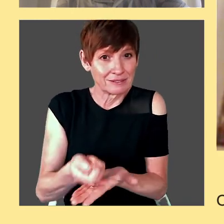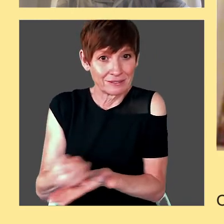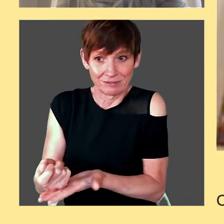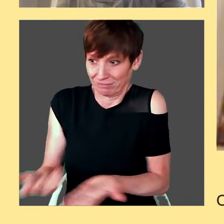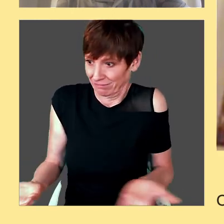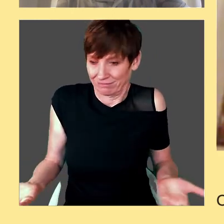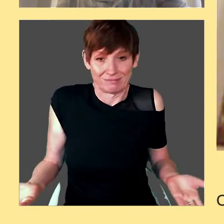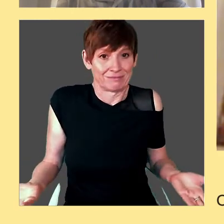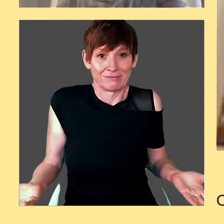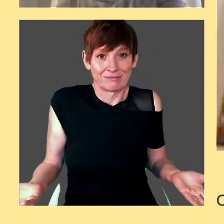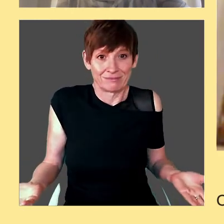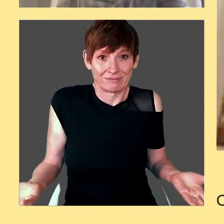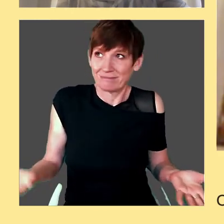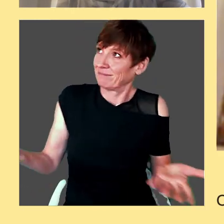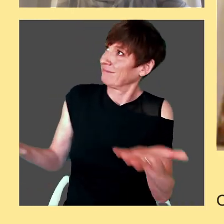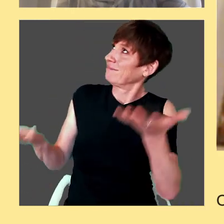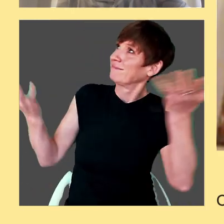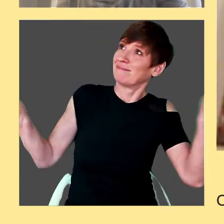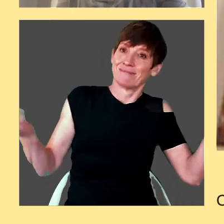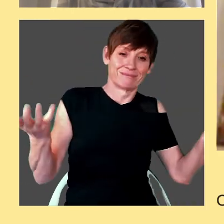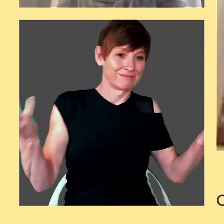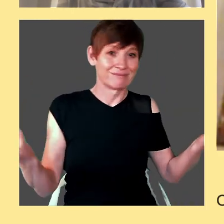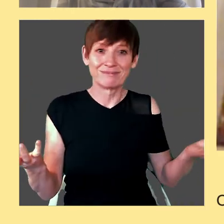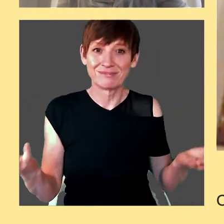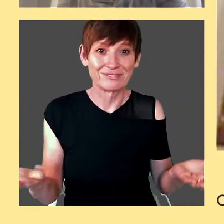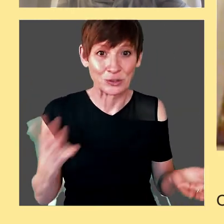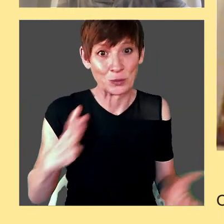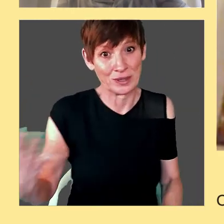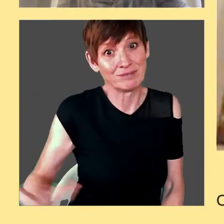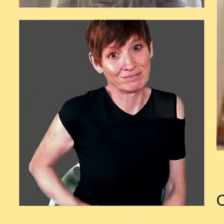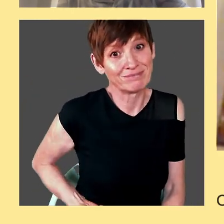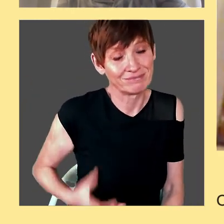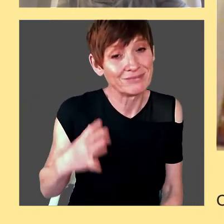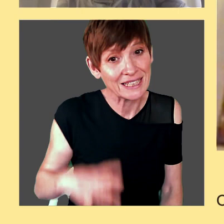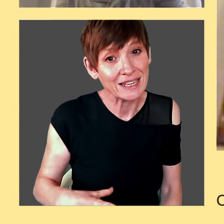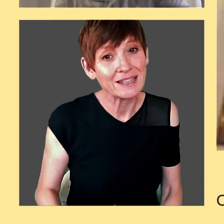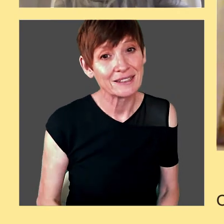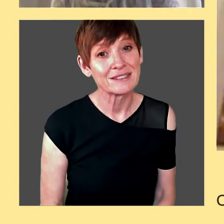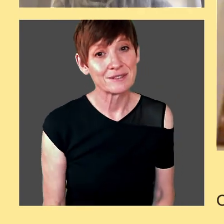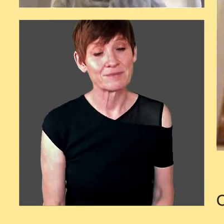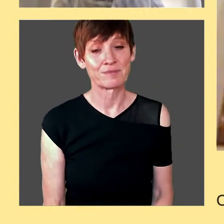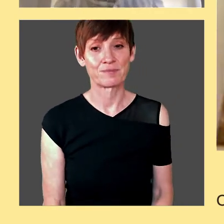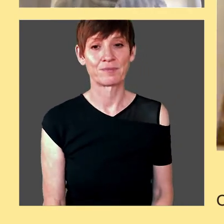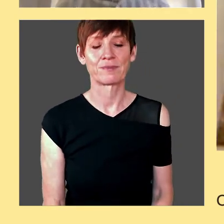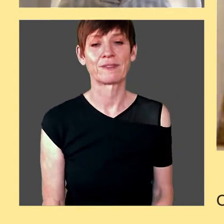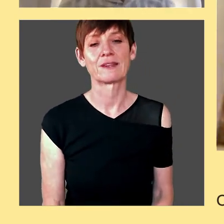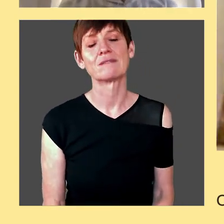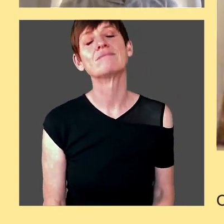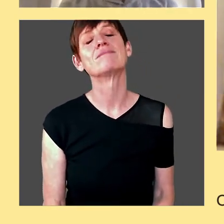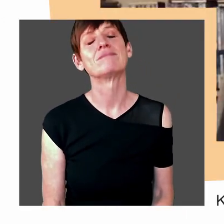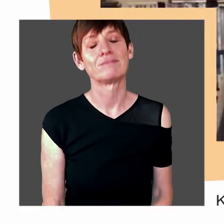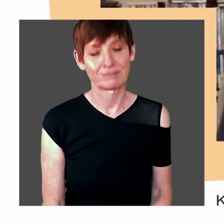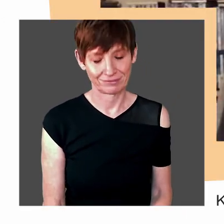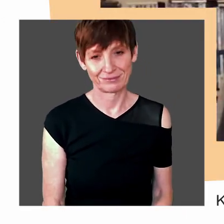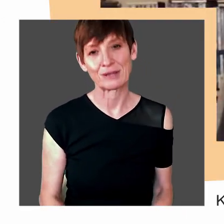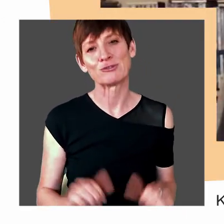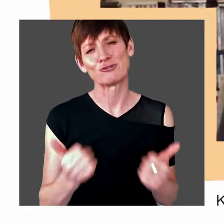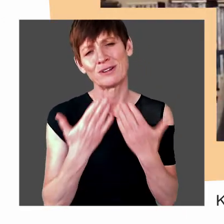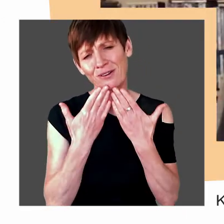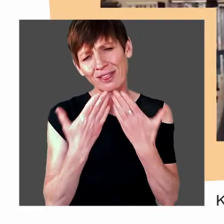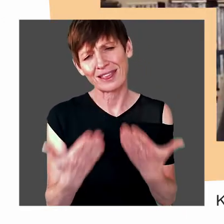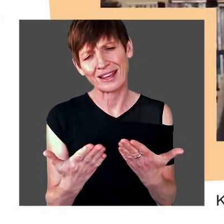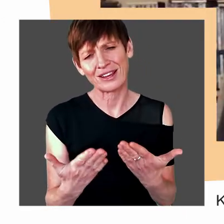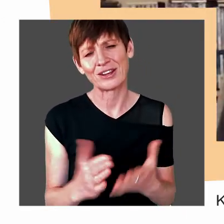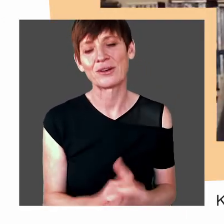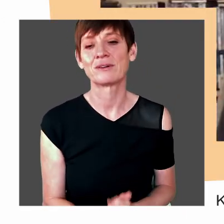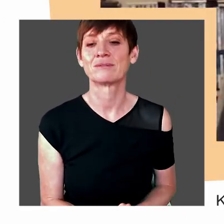coming from the sky. We have to pay from these things. That was really good. Thank you. And thank you for that question, Pedro.